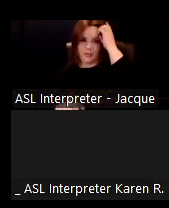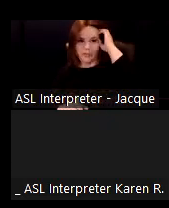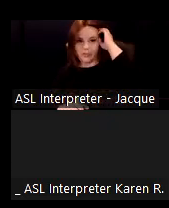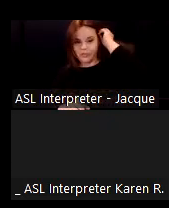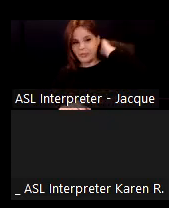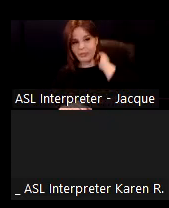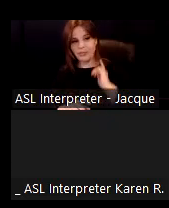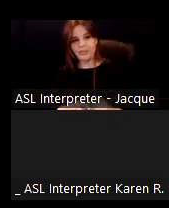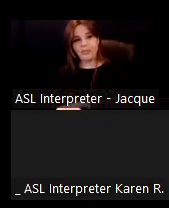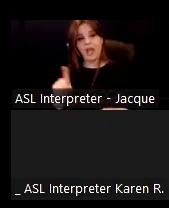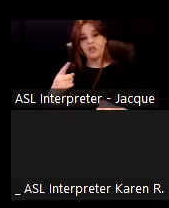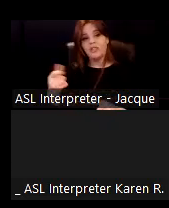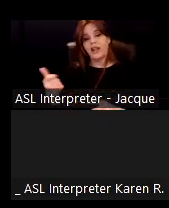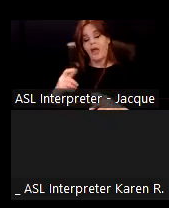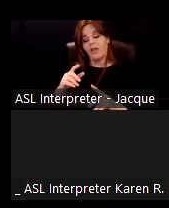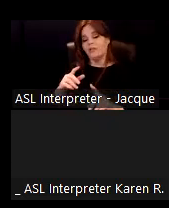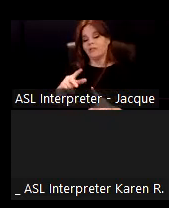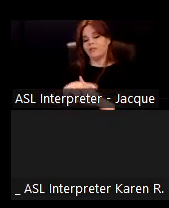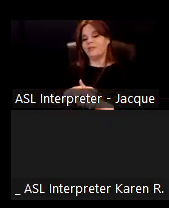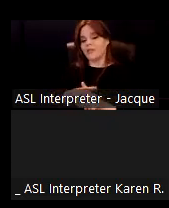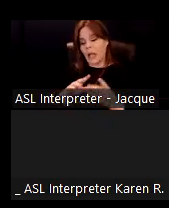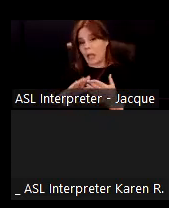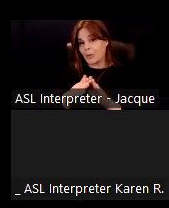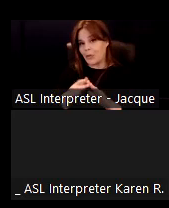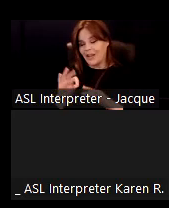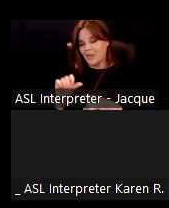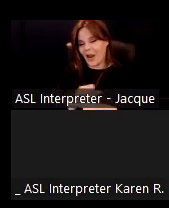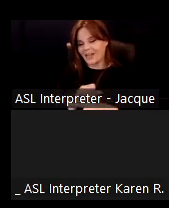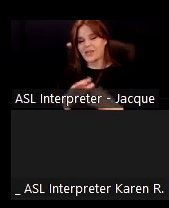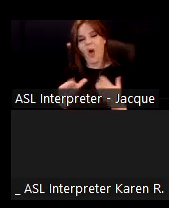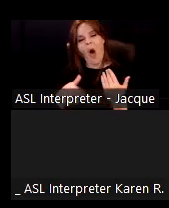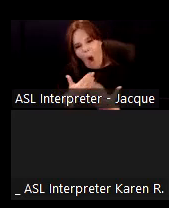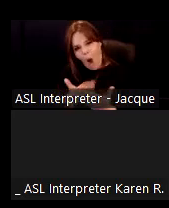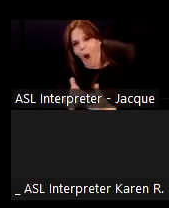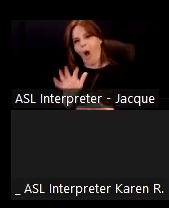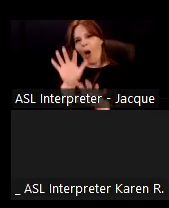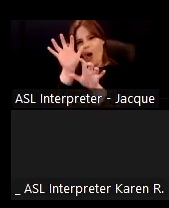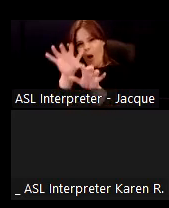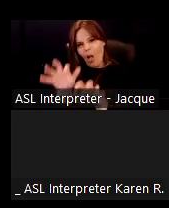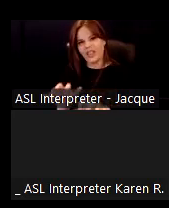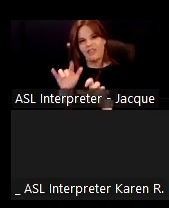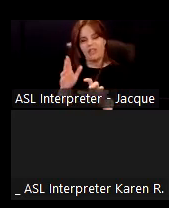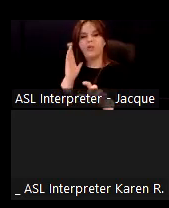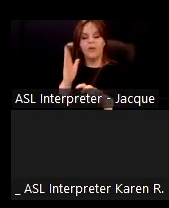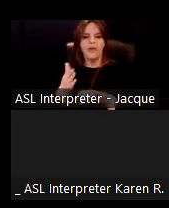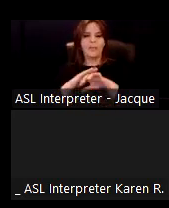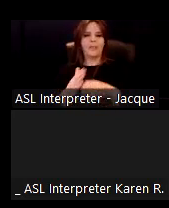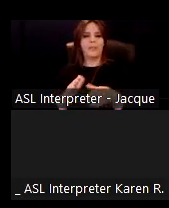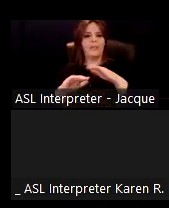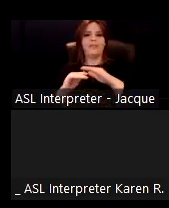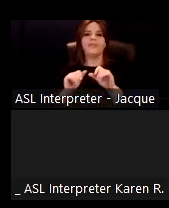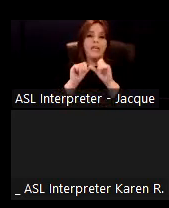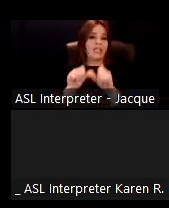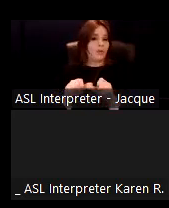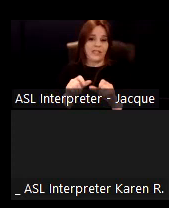And just another plug-in for our community of practice. All of this will be building on this continuously. So this is not the first time